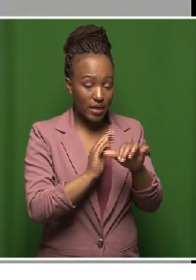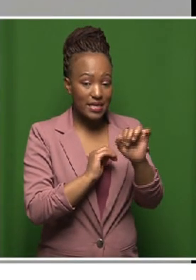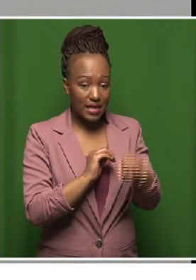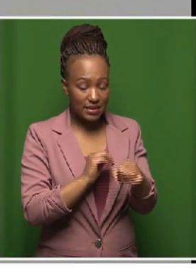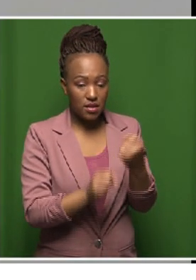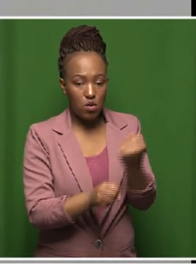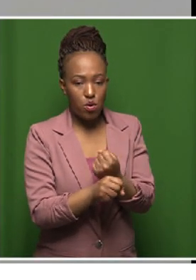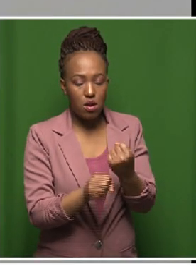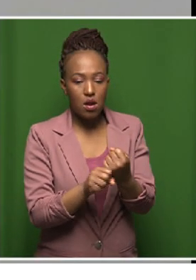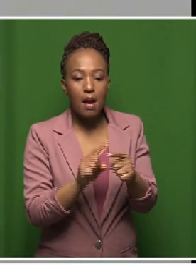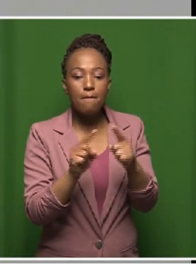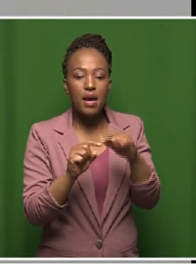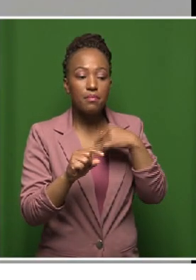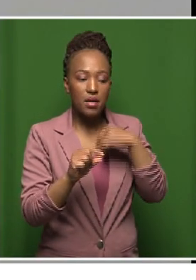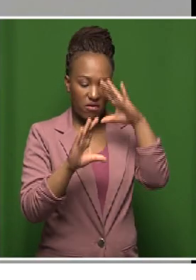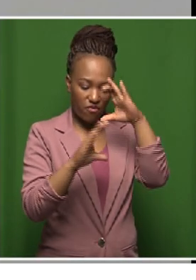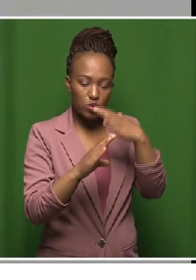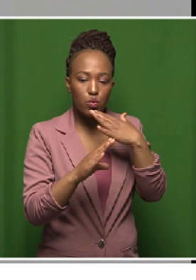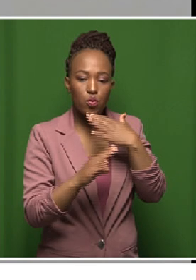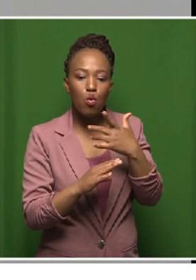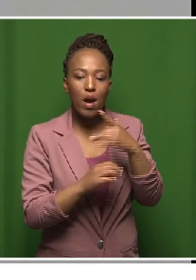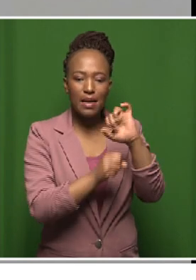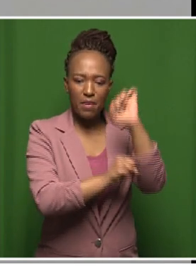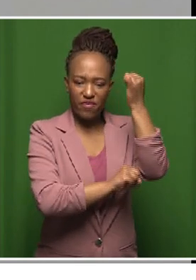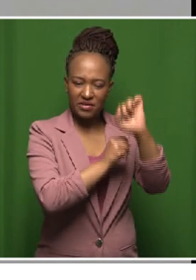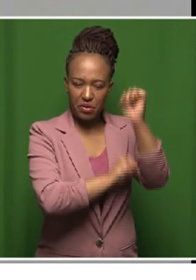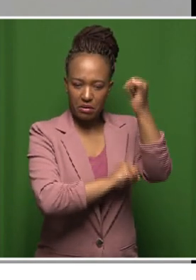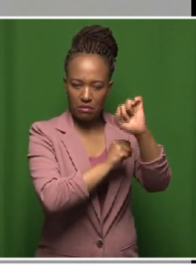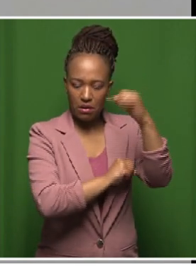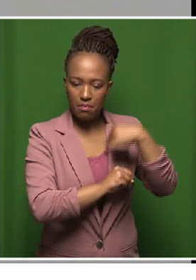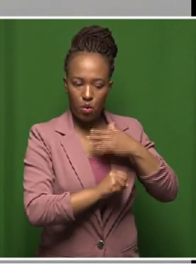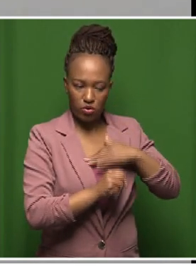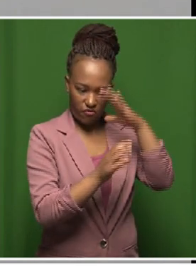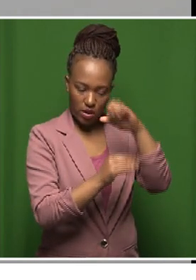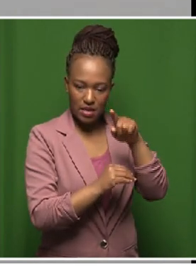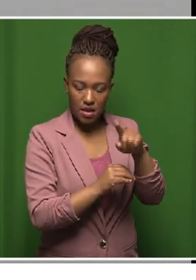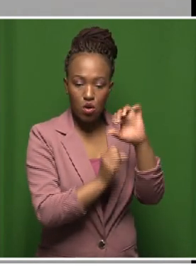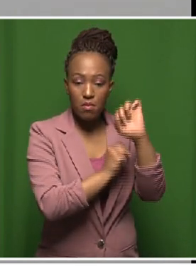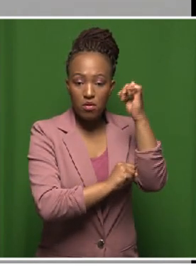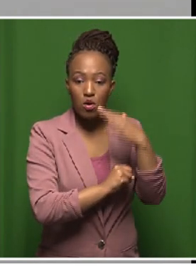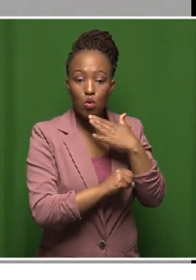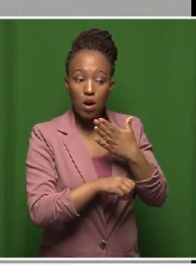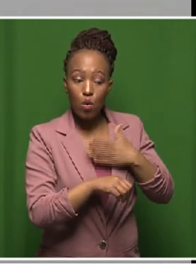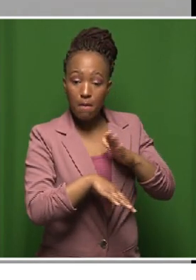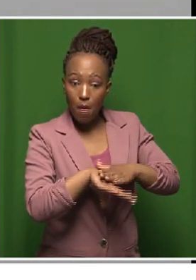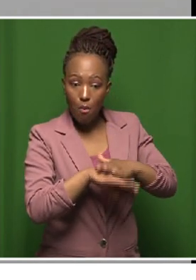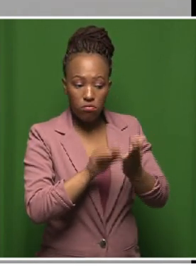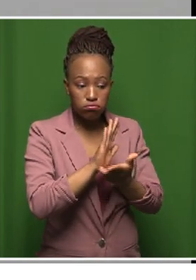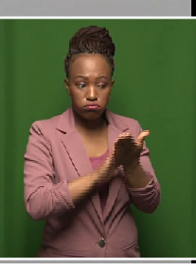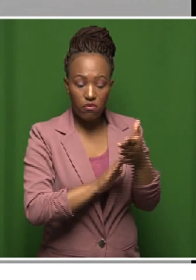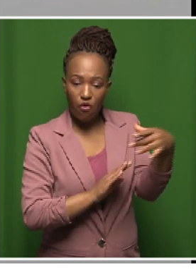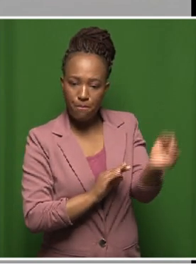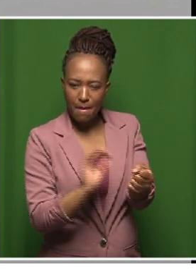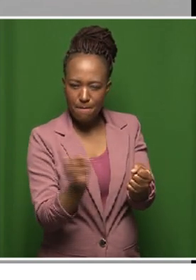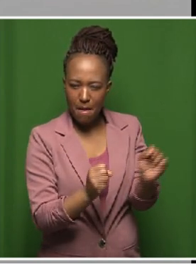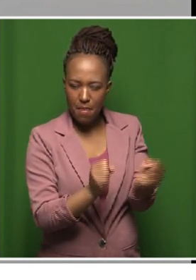rather focus on the secondary industry. I would rather focus on manufacturing because that is the place. If you really want to reduce unemployment in a country, that's the industry that we need to